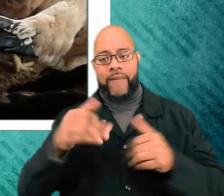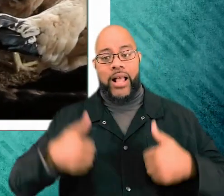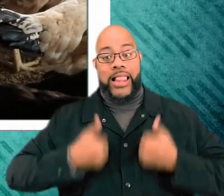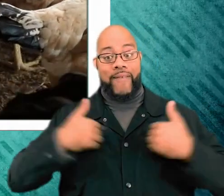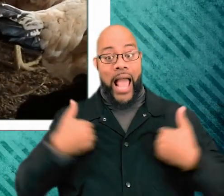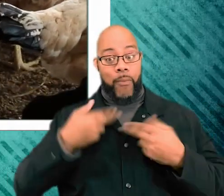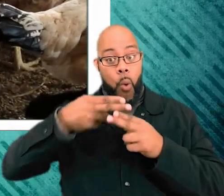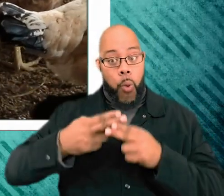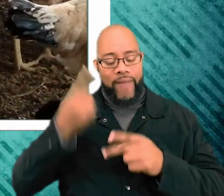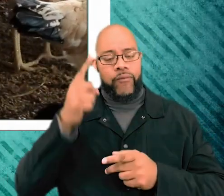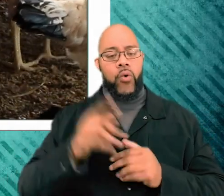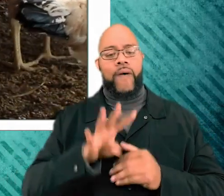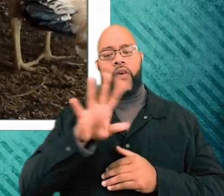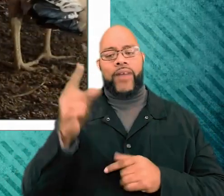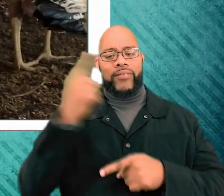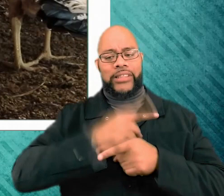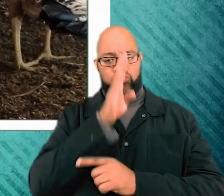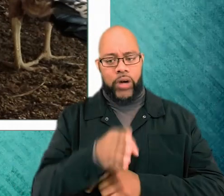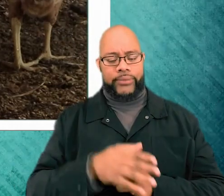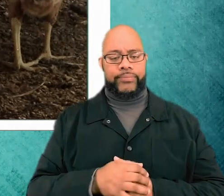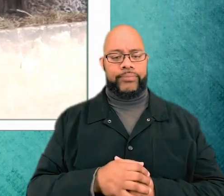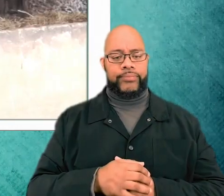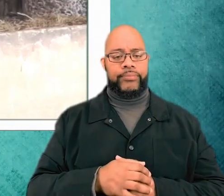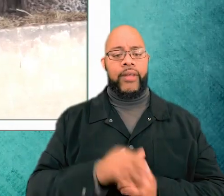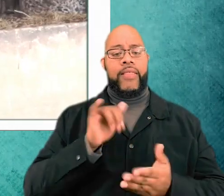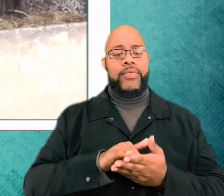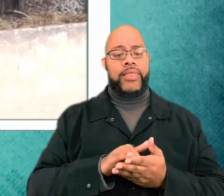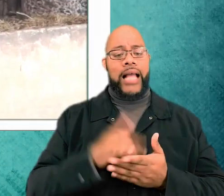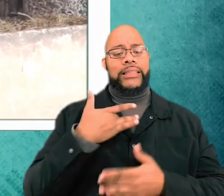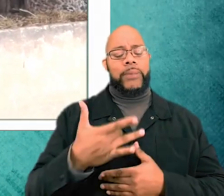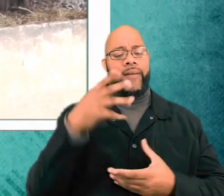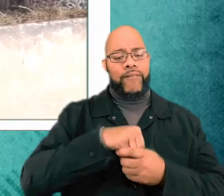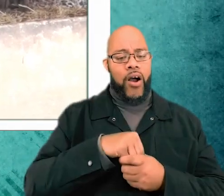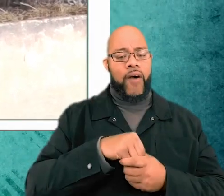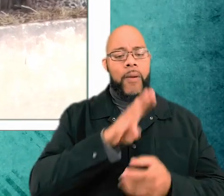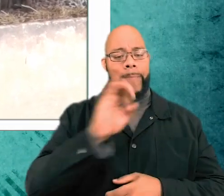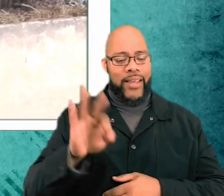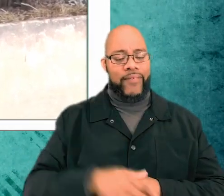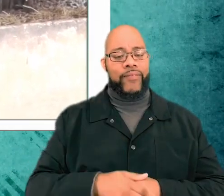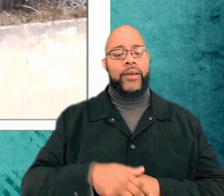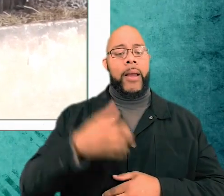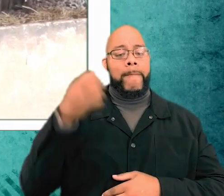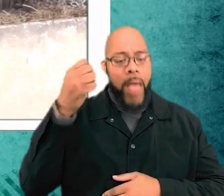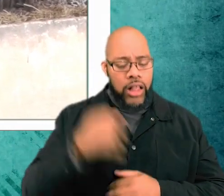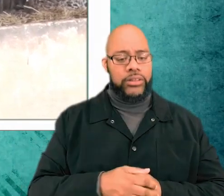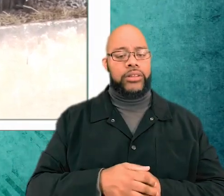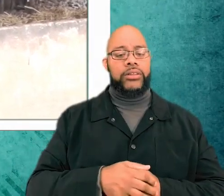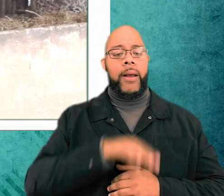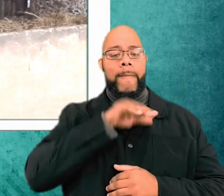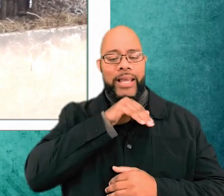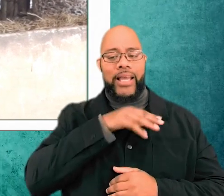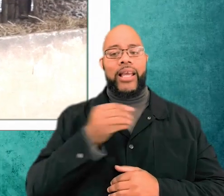weight for over 45 days a year. These operations typically involve beef cattle, dairy cows, swine, or